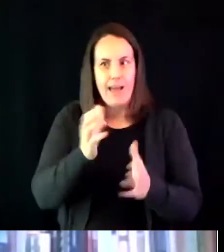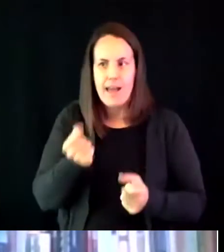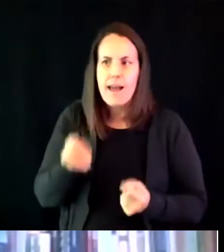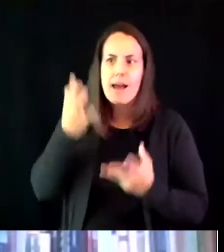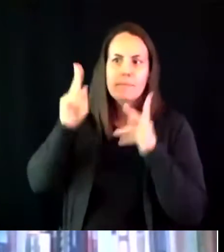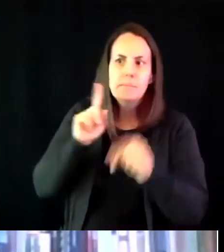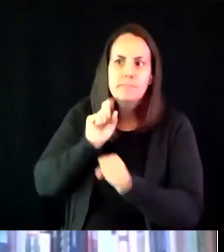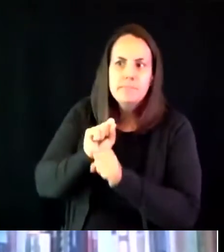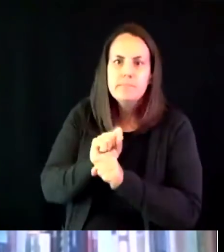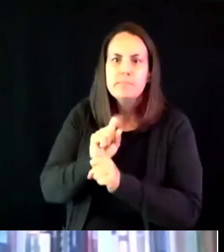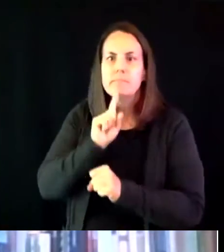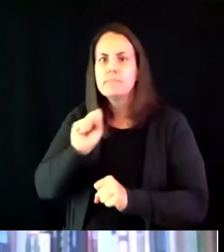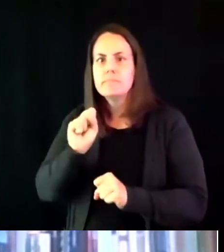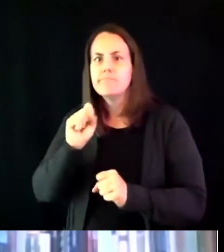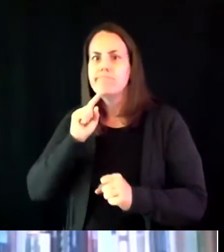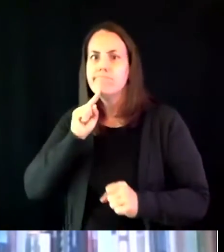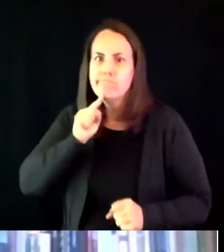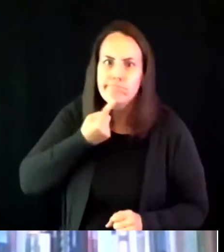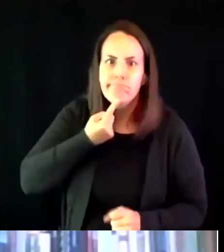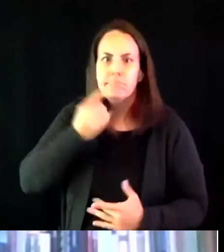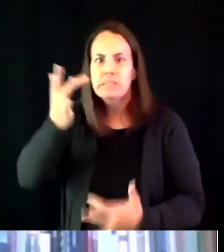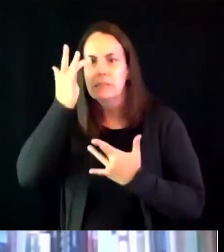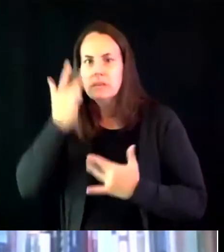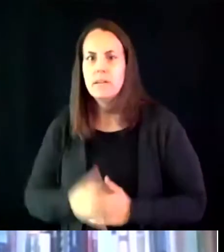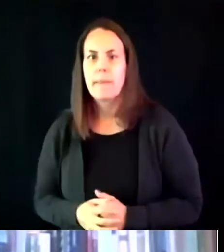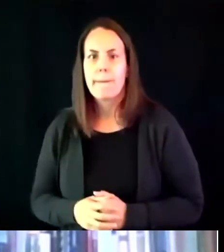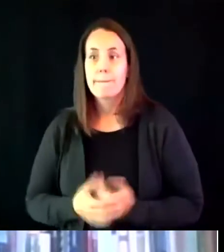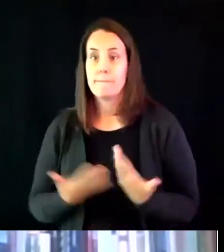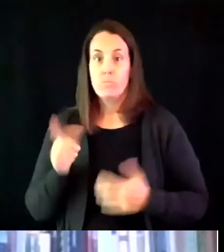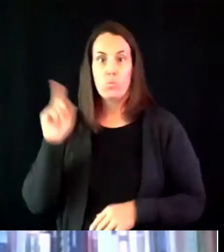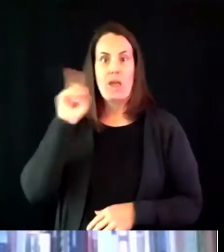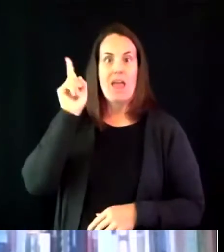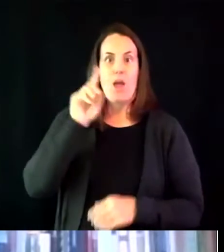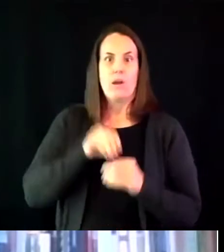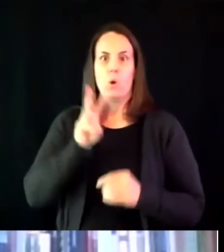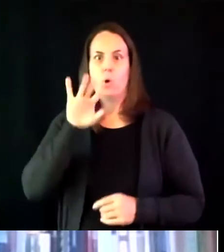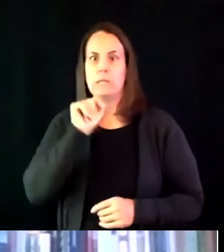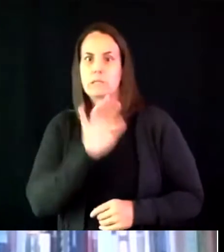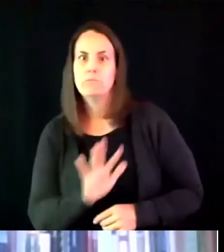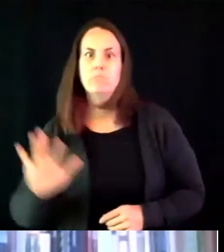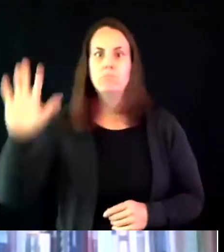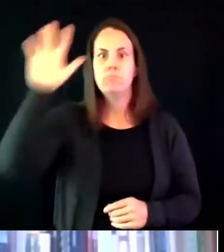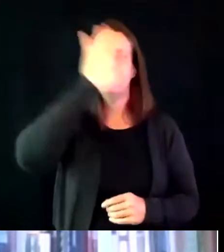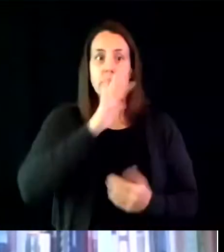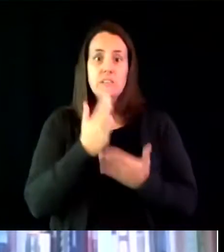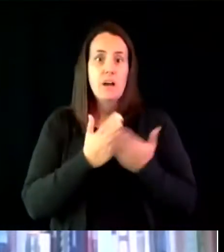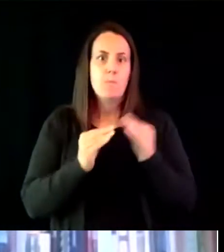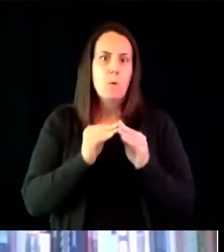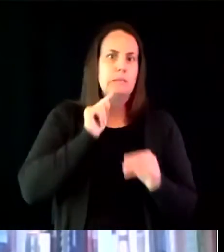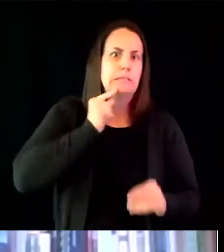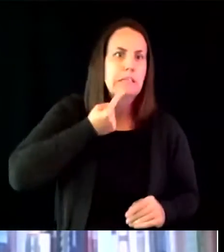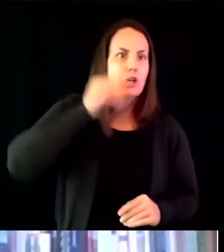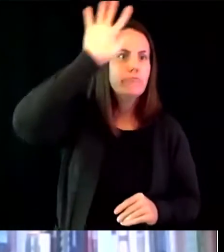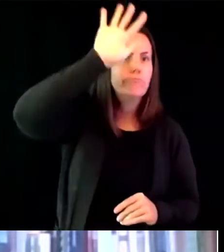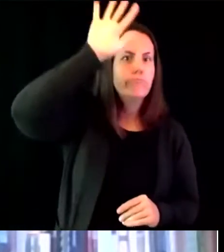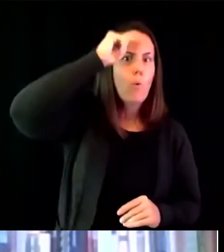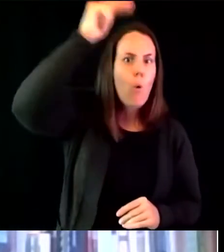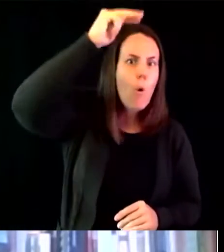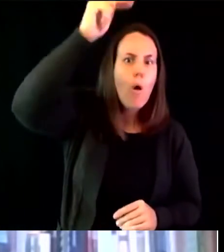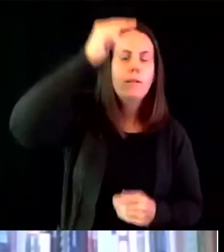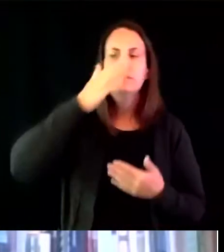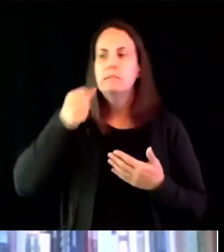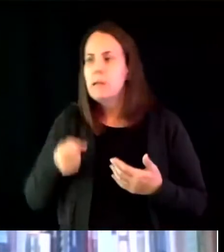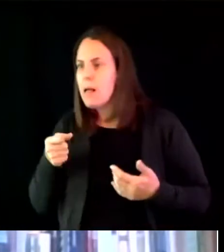sick. You know, there could be a lot more people sick in one community one day than another community. It is not